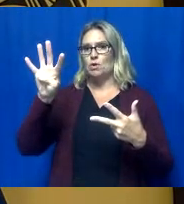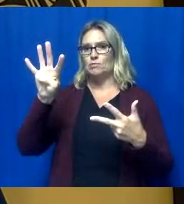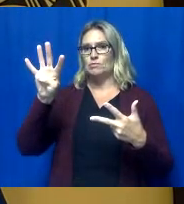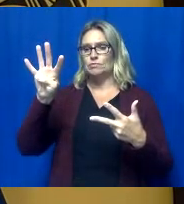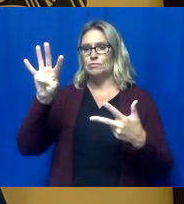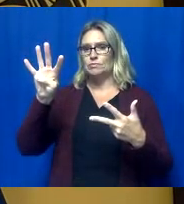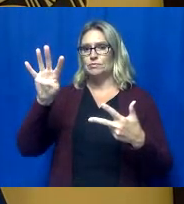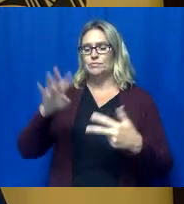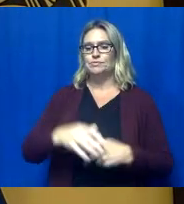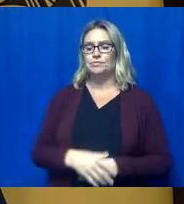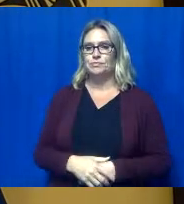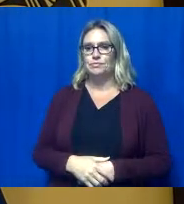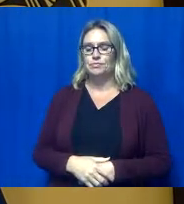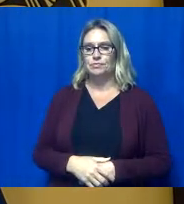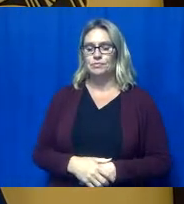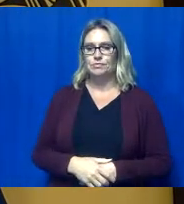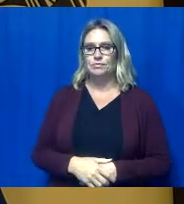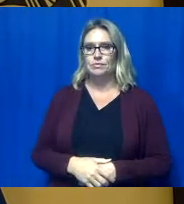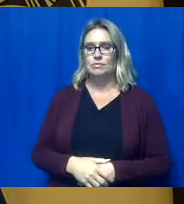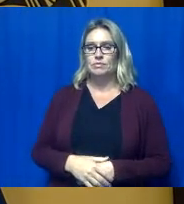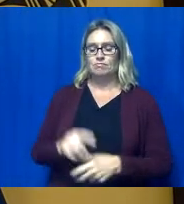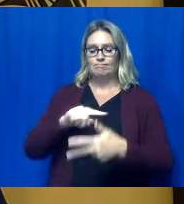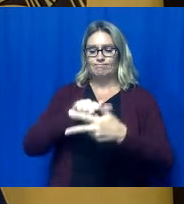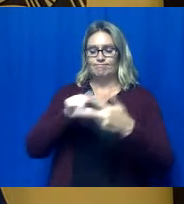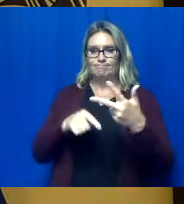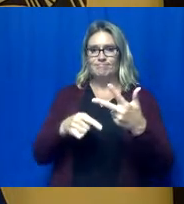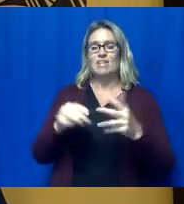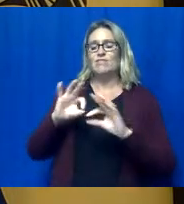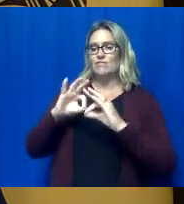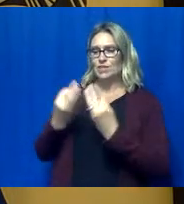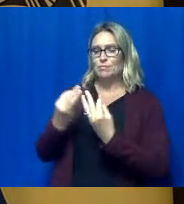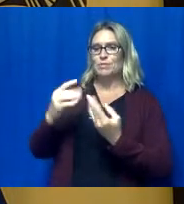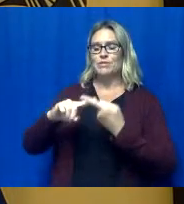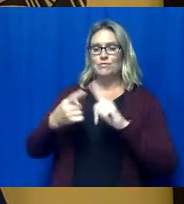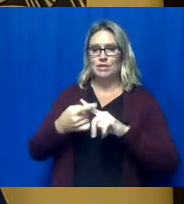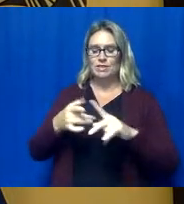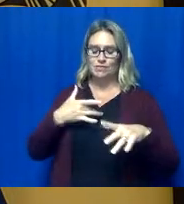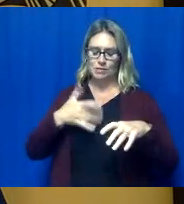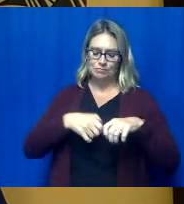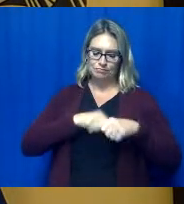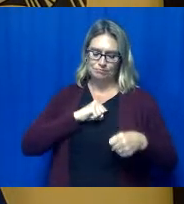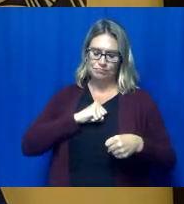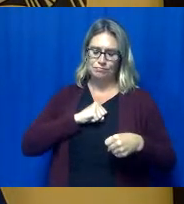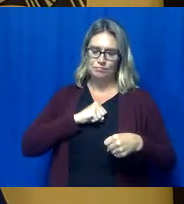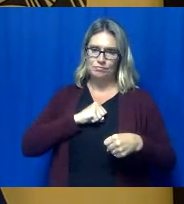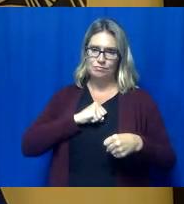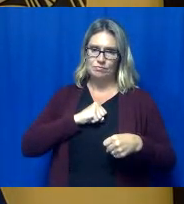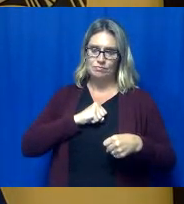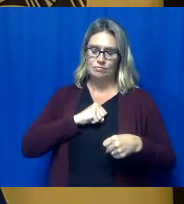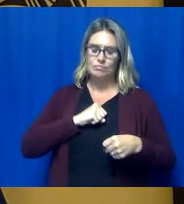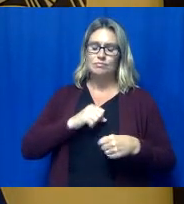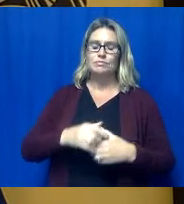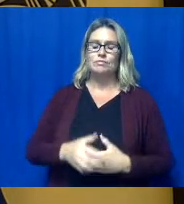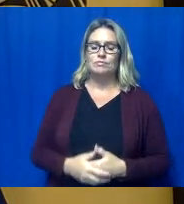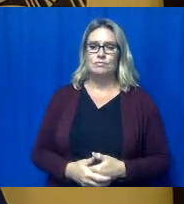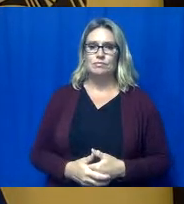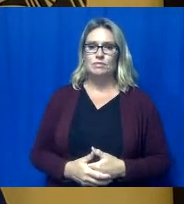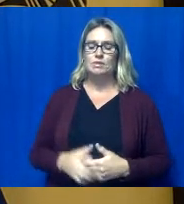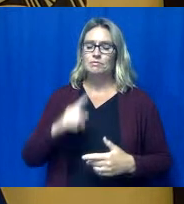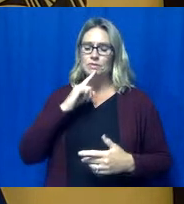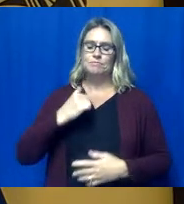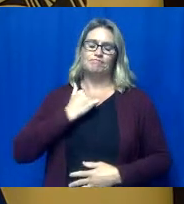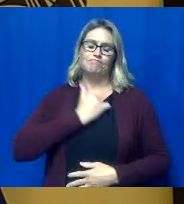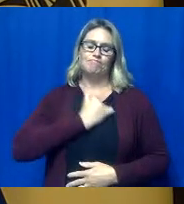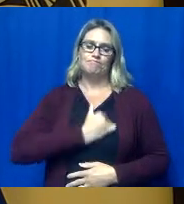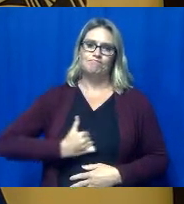Each of these individuals has a family and friends who are now mourning their loss, and I join all New Brunswickers in sharing my heartfelt